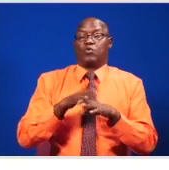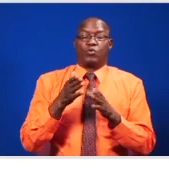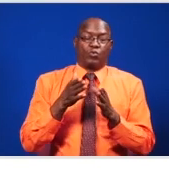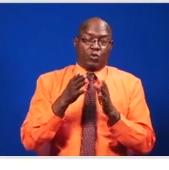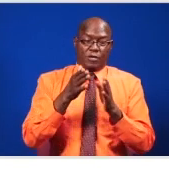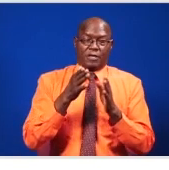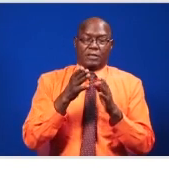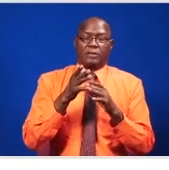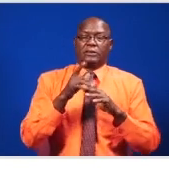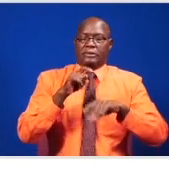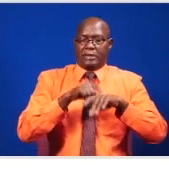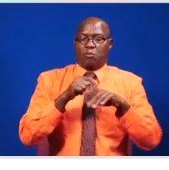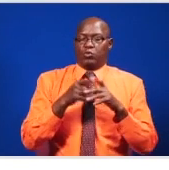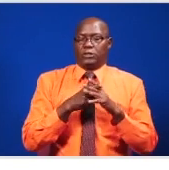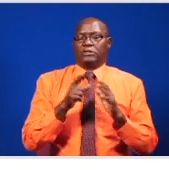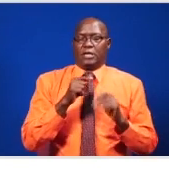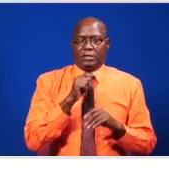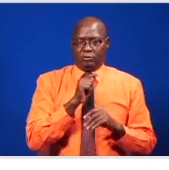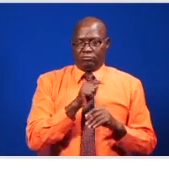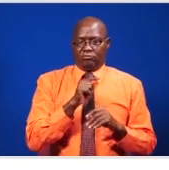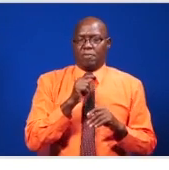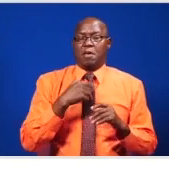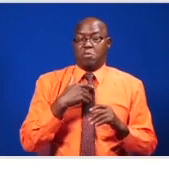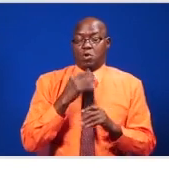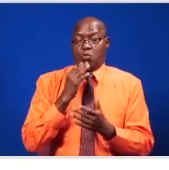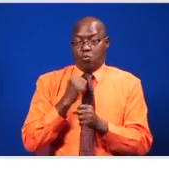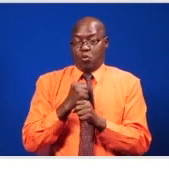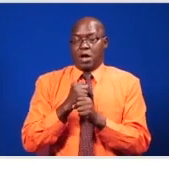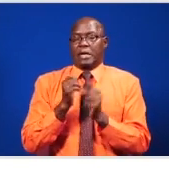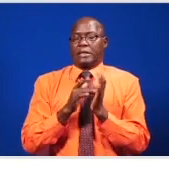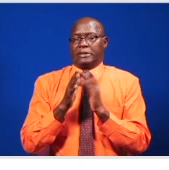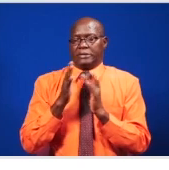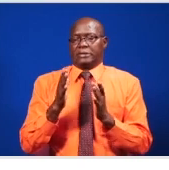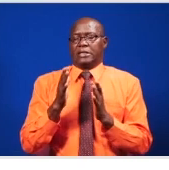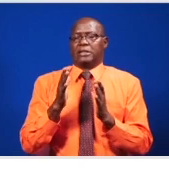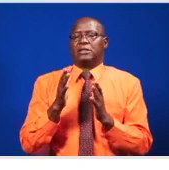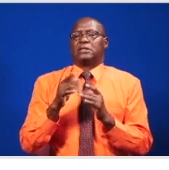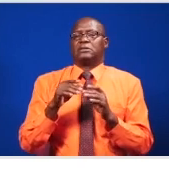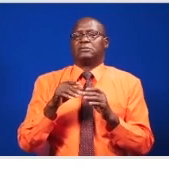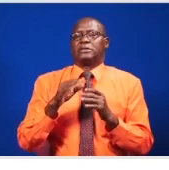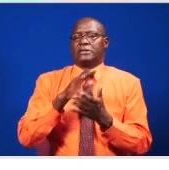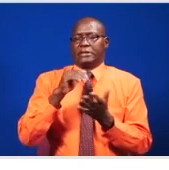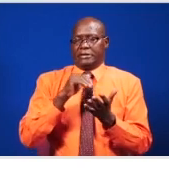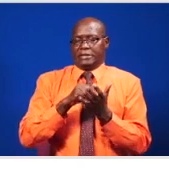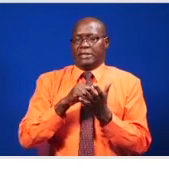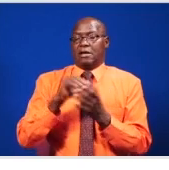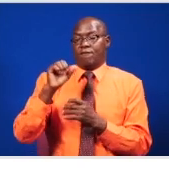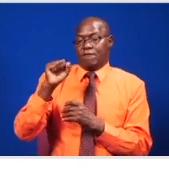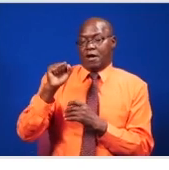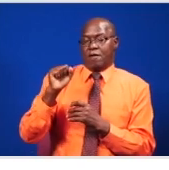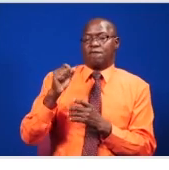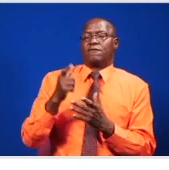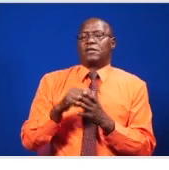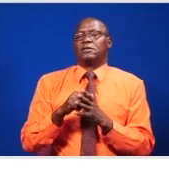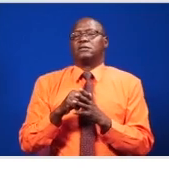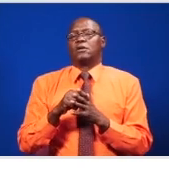starting off. I've actually worked in Christian radio stations, five of them, Hope FM being the fifth one.